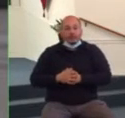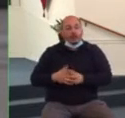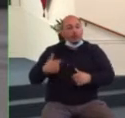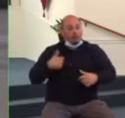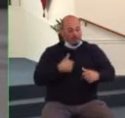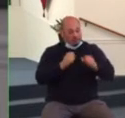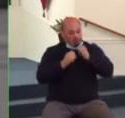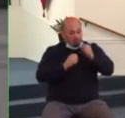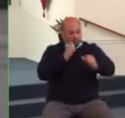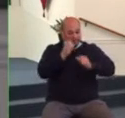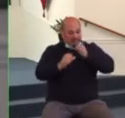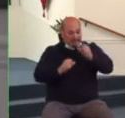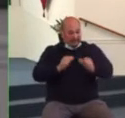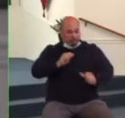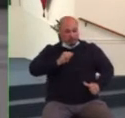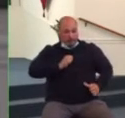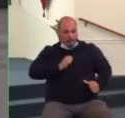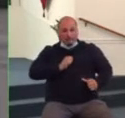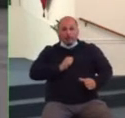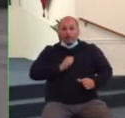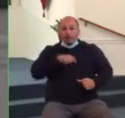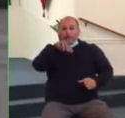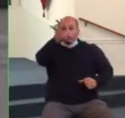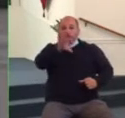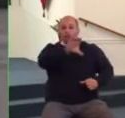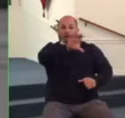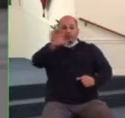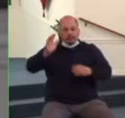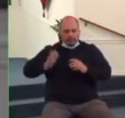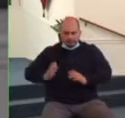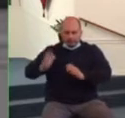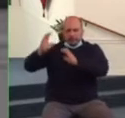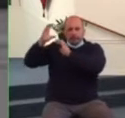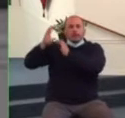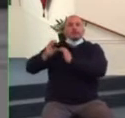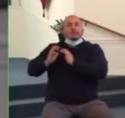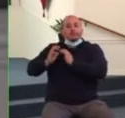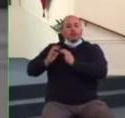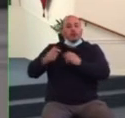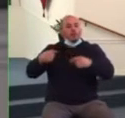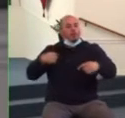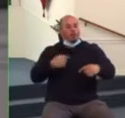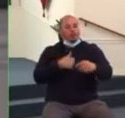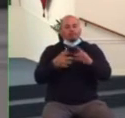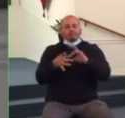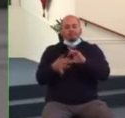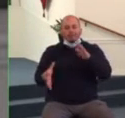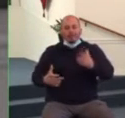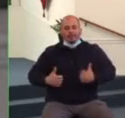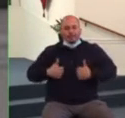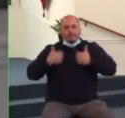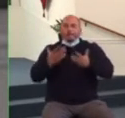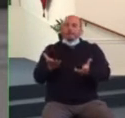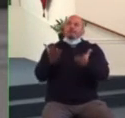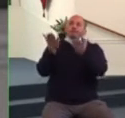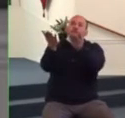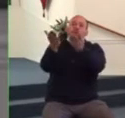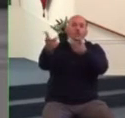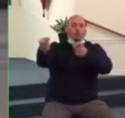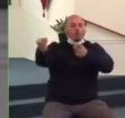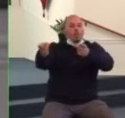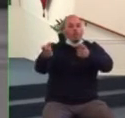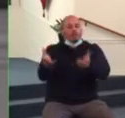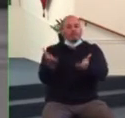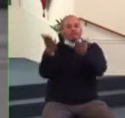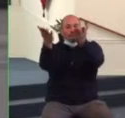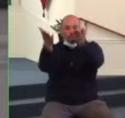and taking up our cross, we release control of our lives to God. We have to